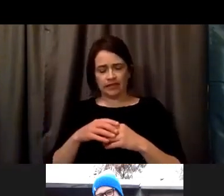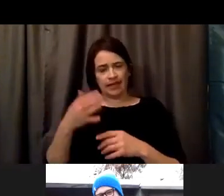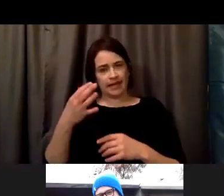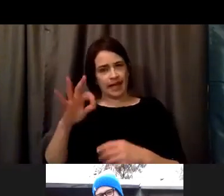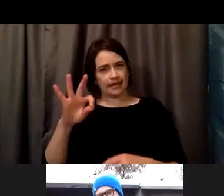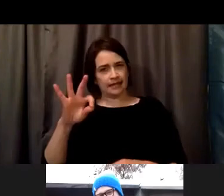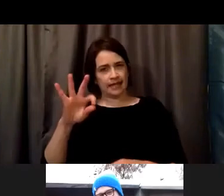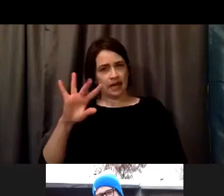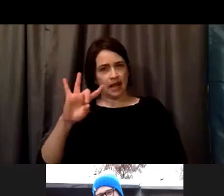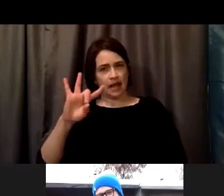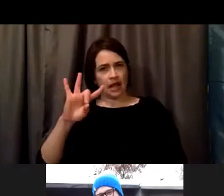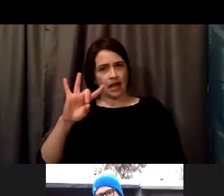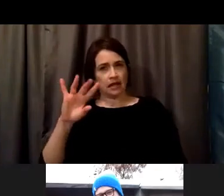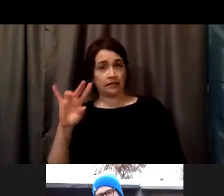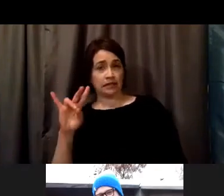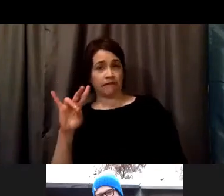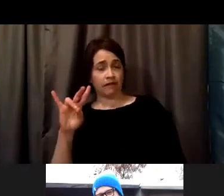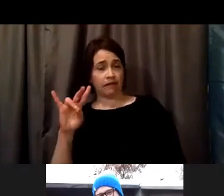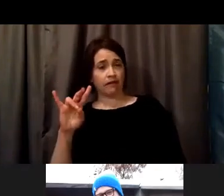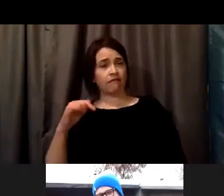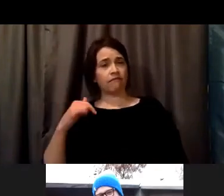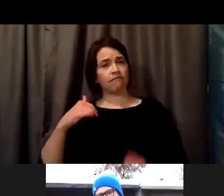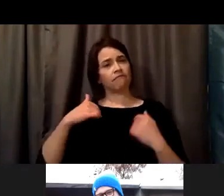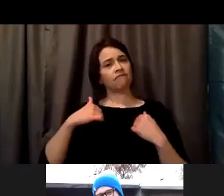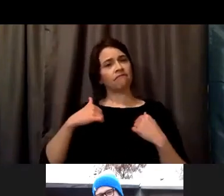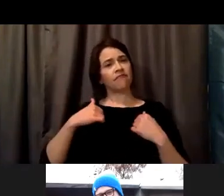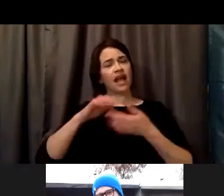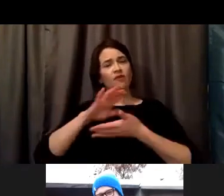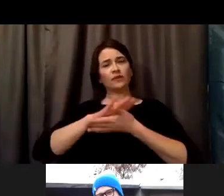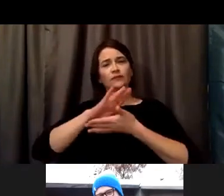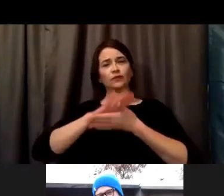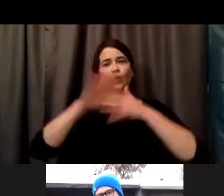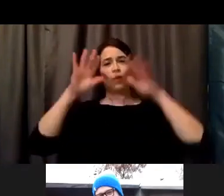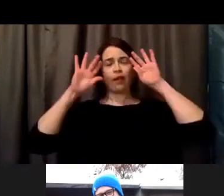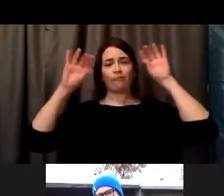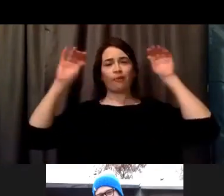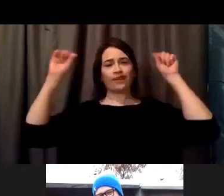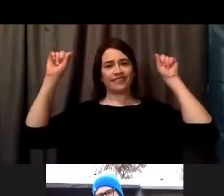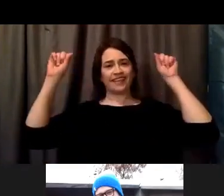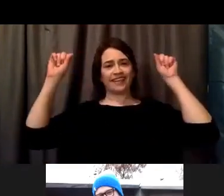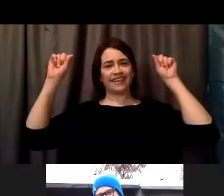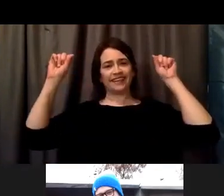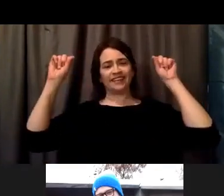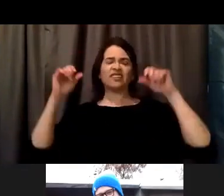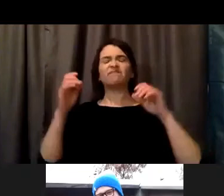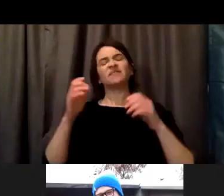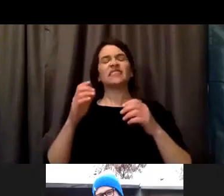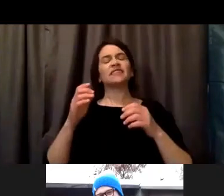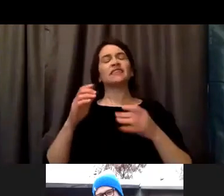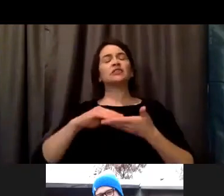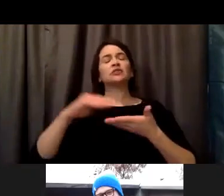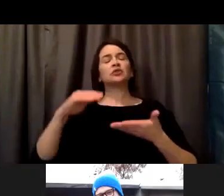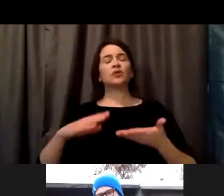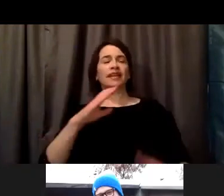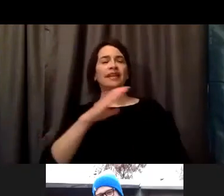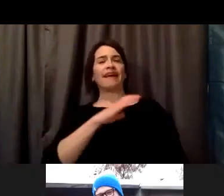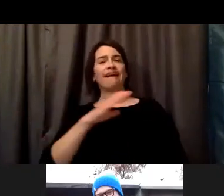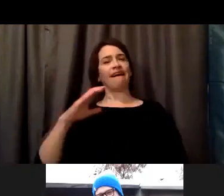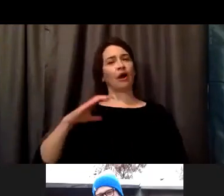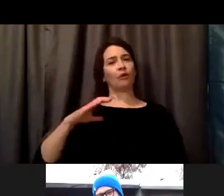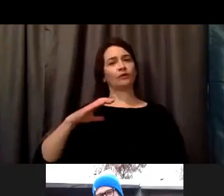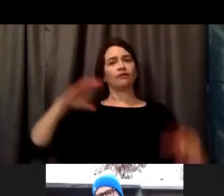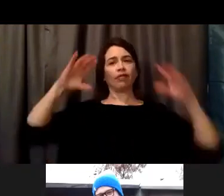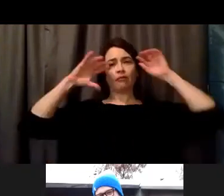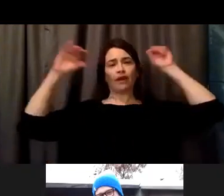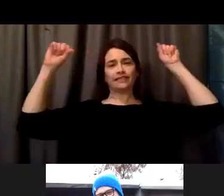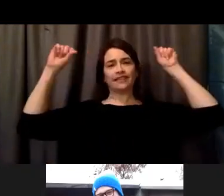I was school president at a middle school in St. Paul. So student council president. I said in 1987,